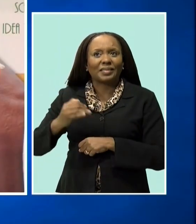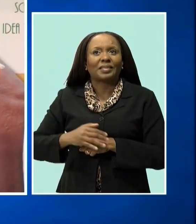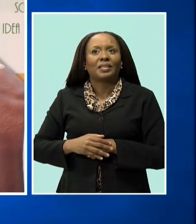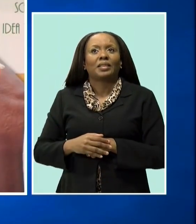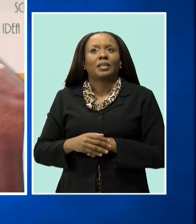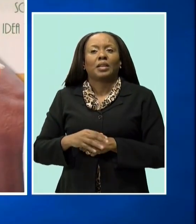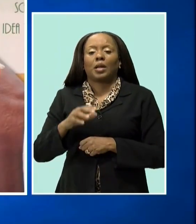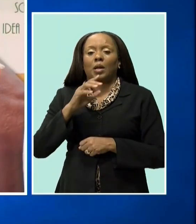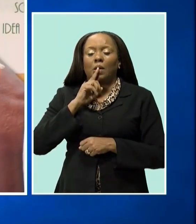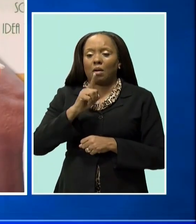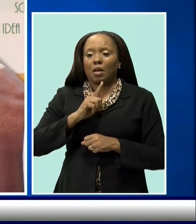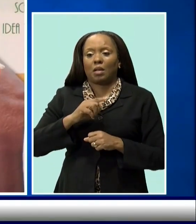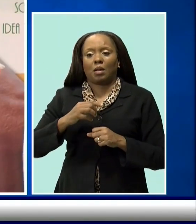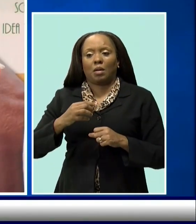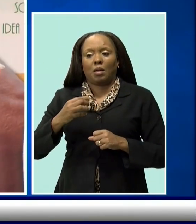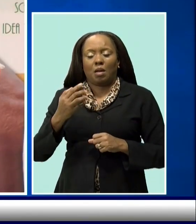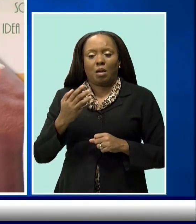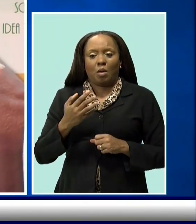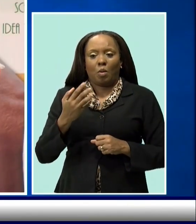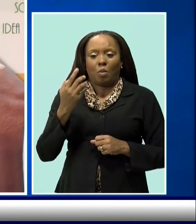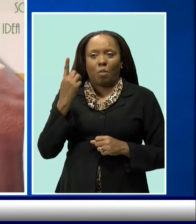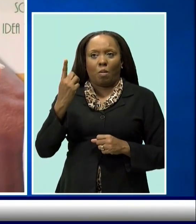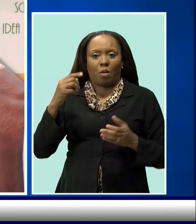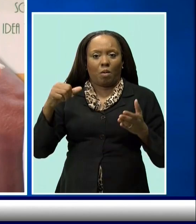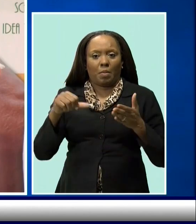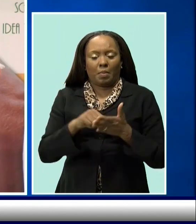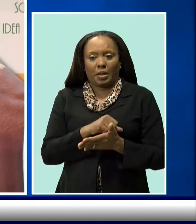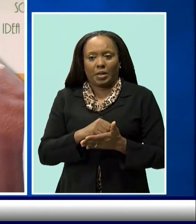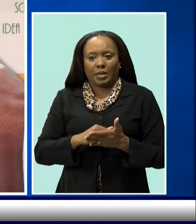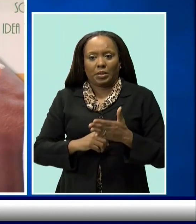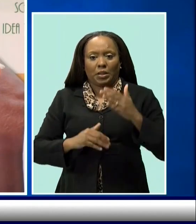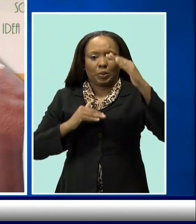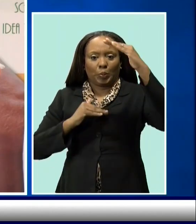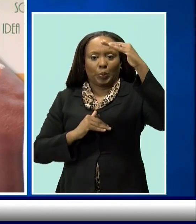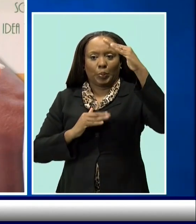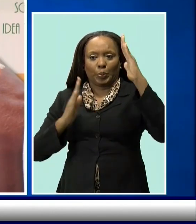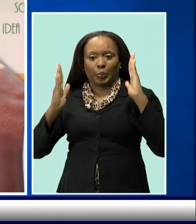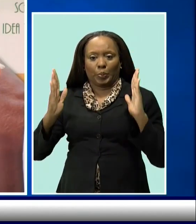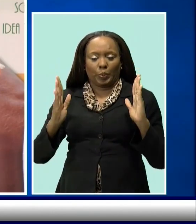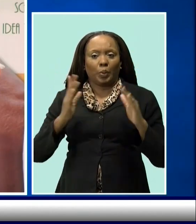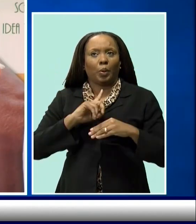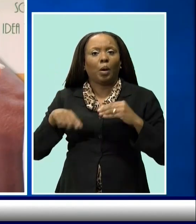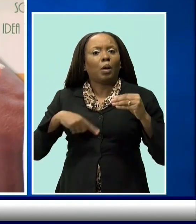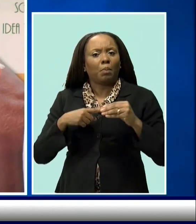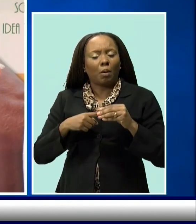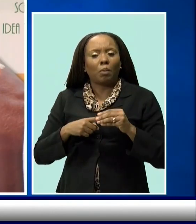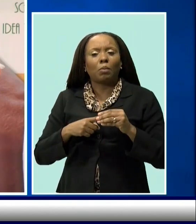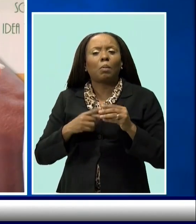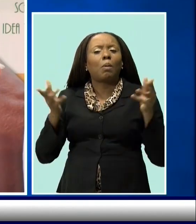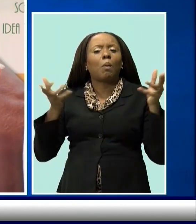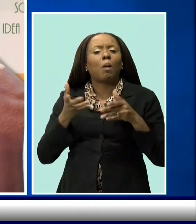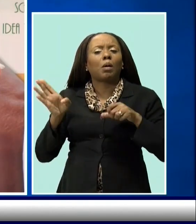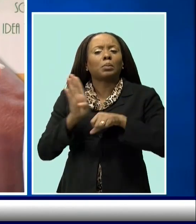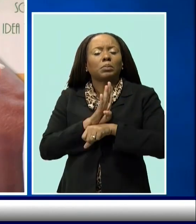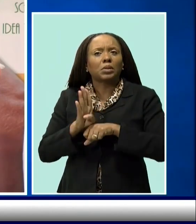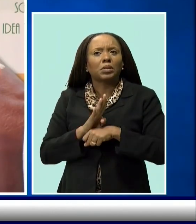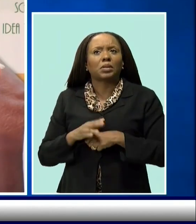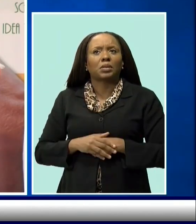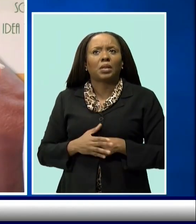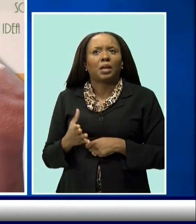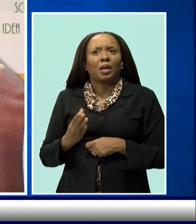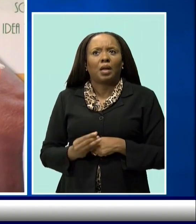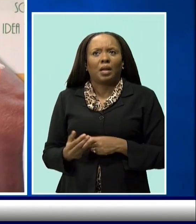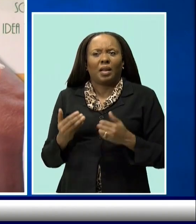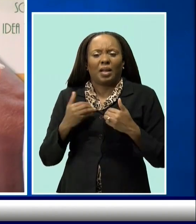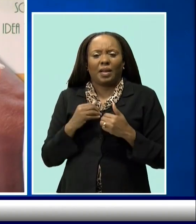canvas model setting, which is a one-page snapshot analysis of the business under the 9 components. It is